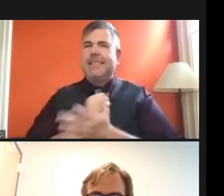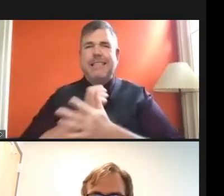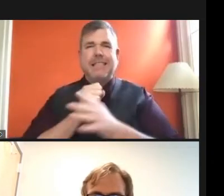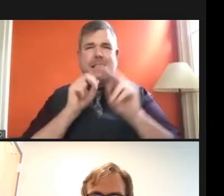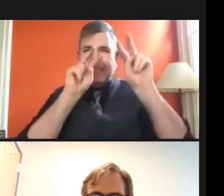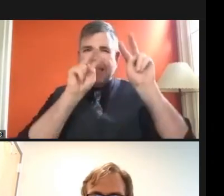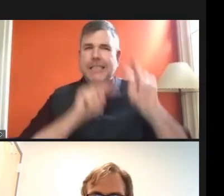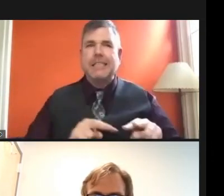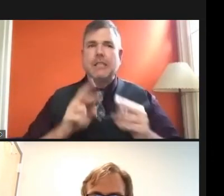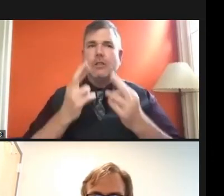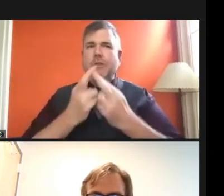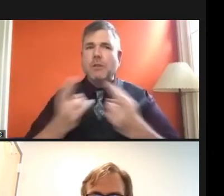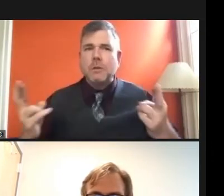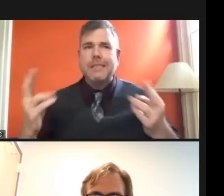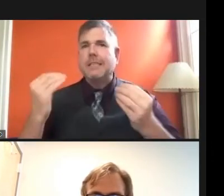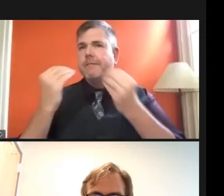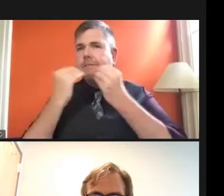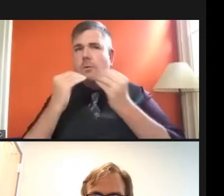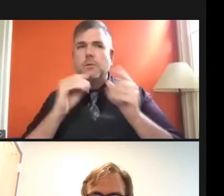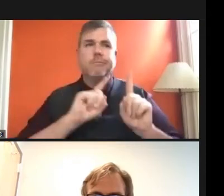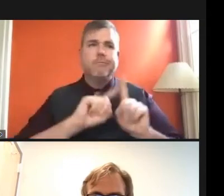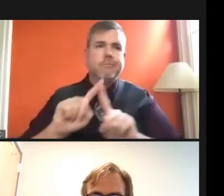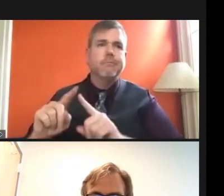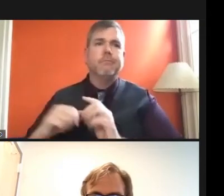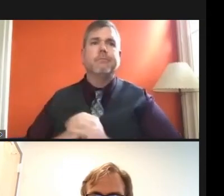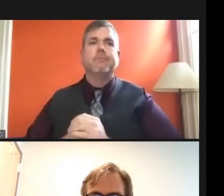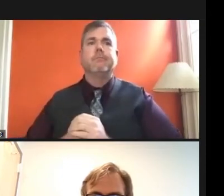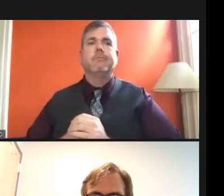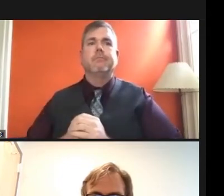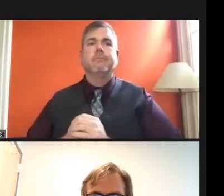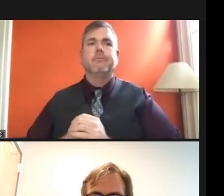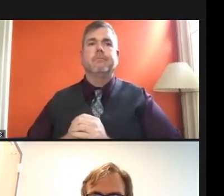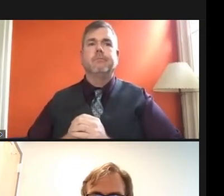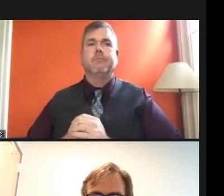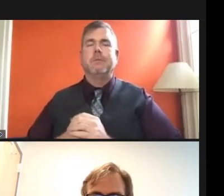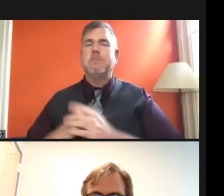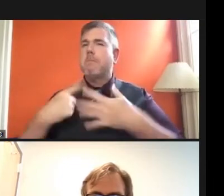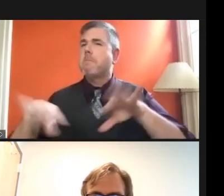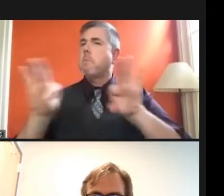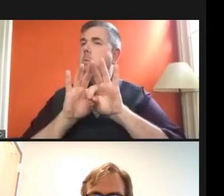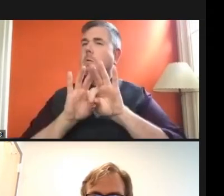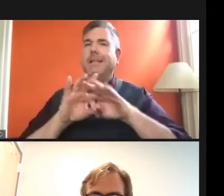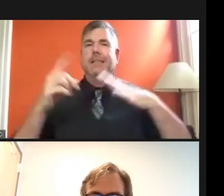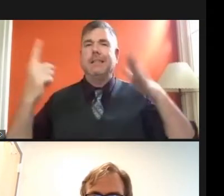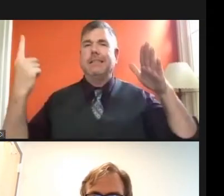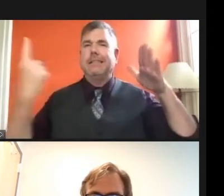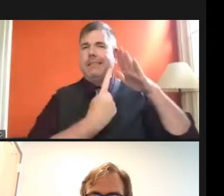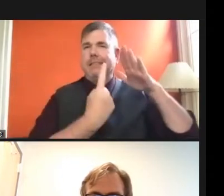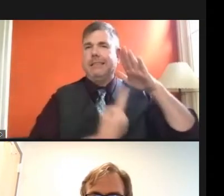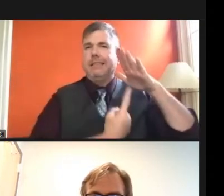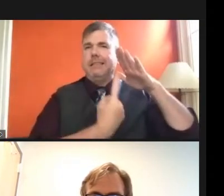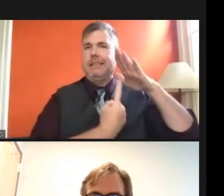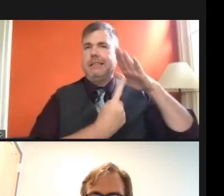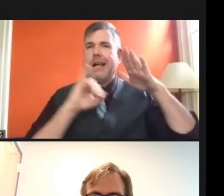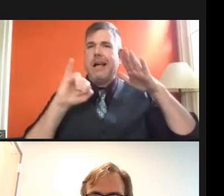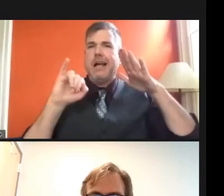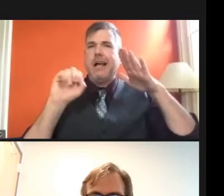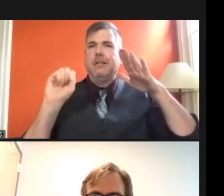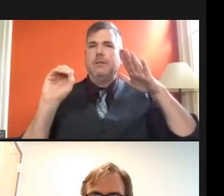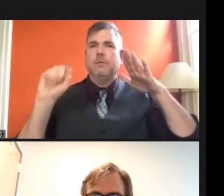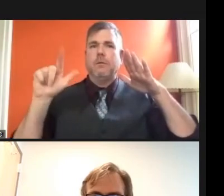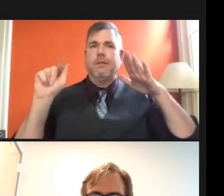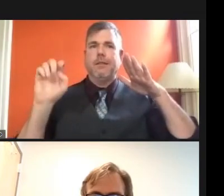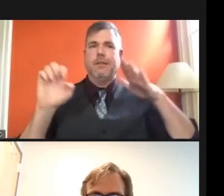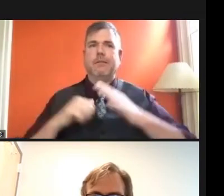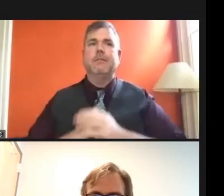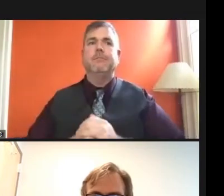also living in extremely dense housing is that people are having a hard time isolating and quarantining. So we have a